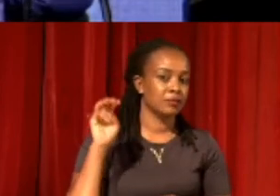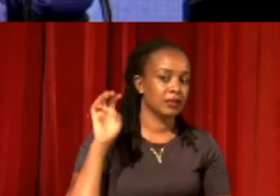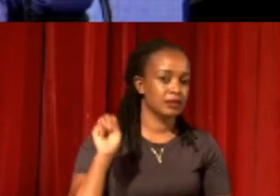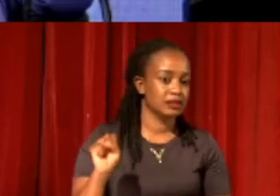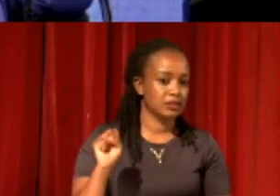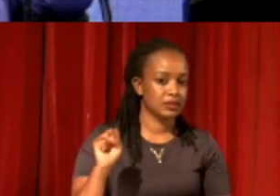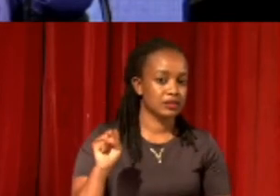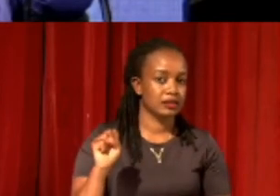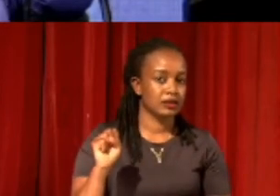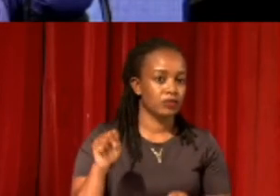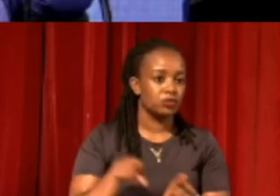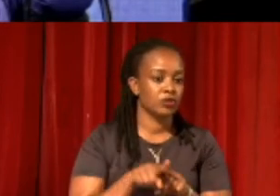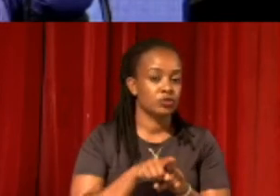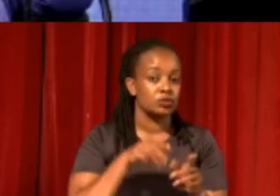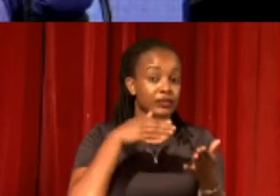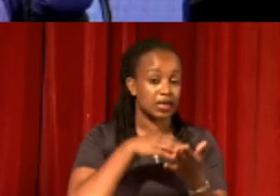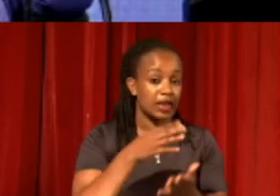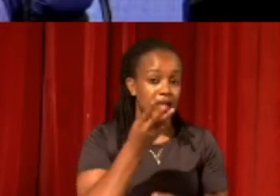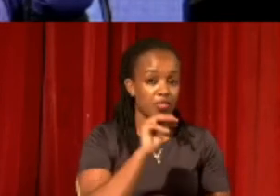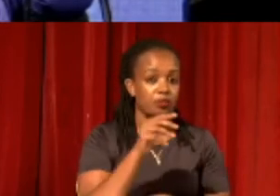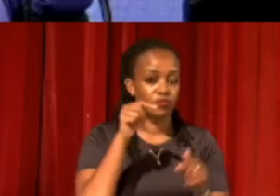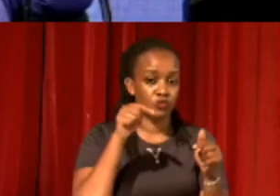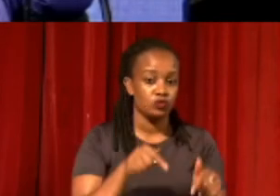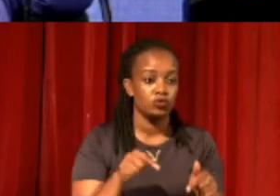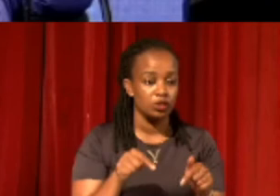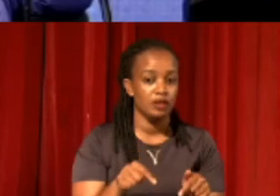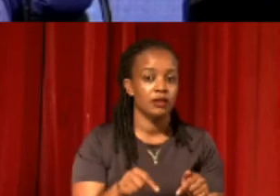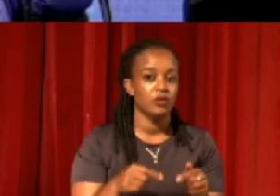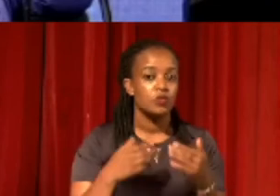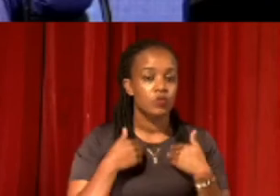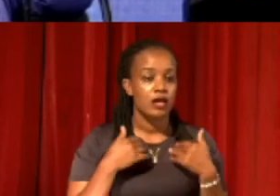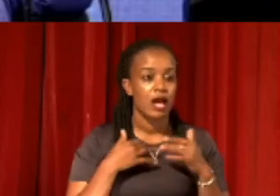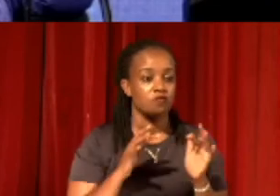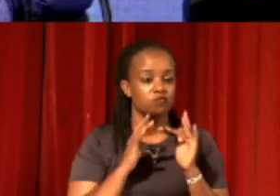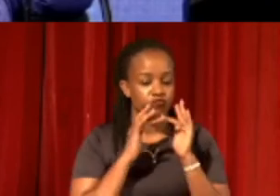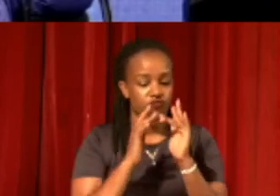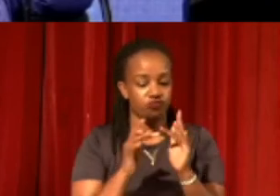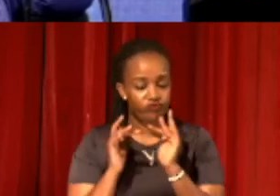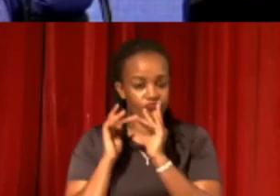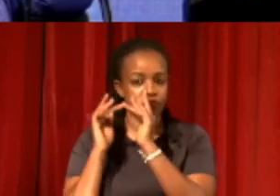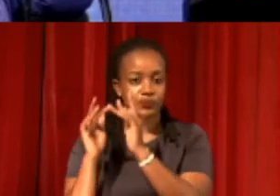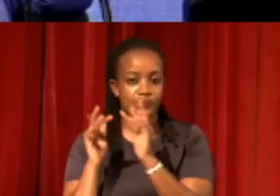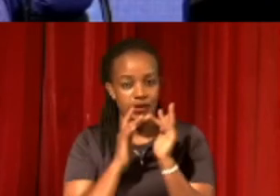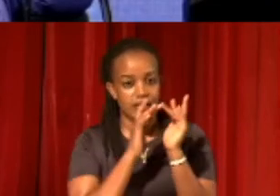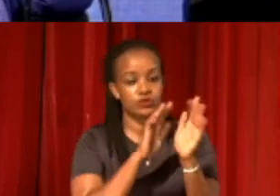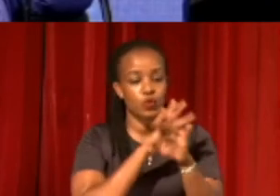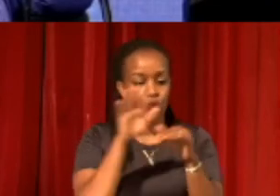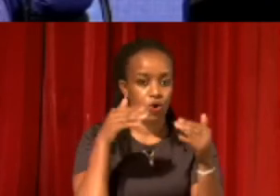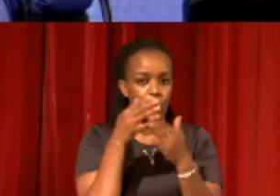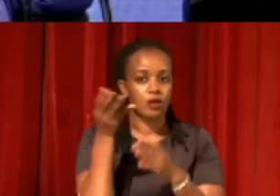them. Today, we've rolled out an email and we've rolled out bulk SMSs to all of them to ask them to log